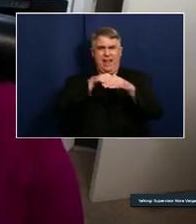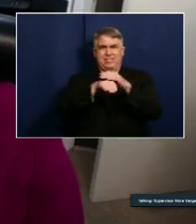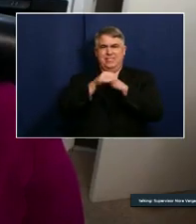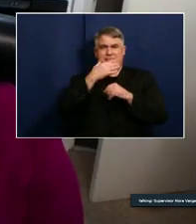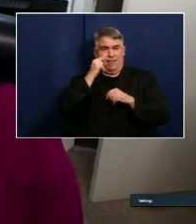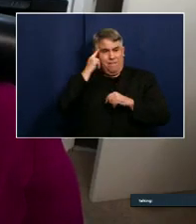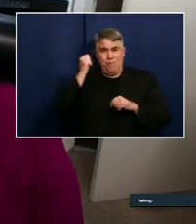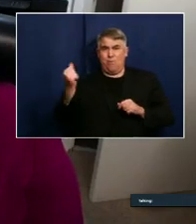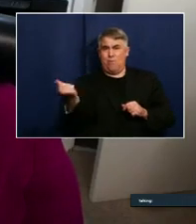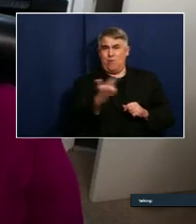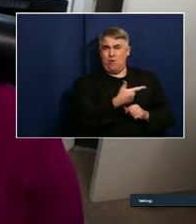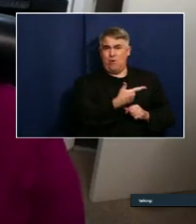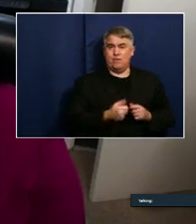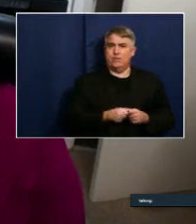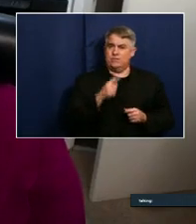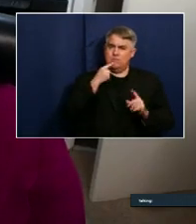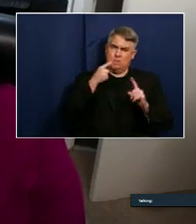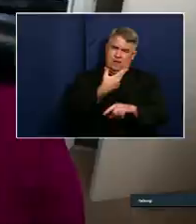vaccines.